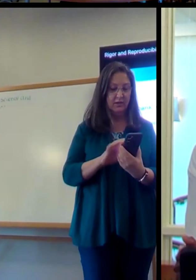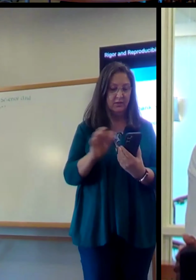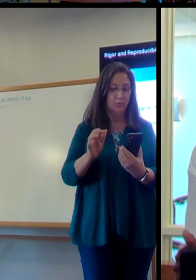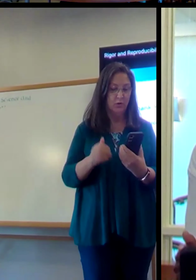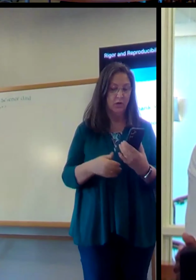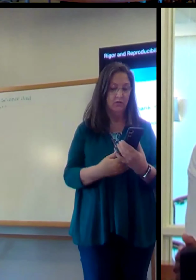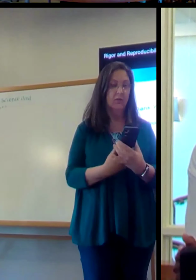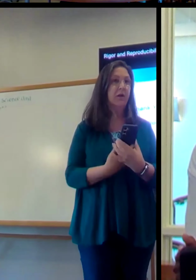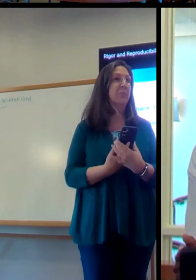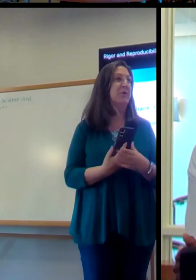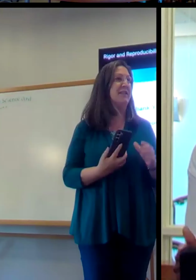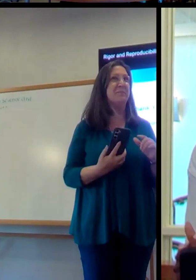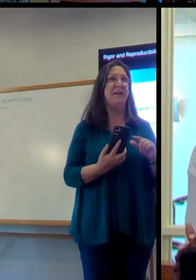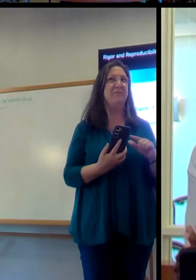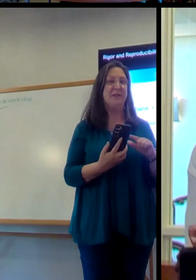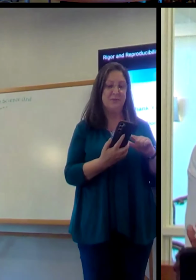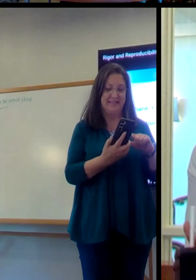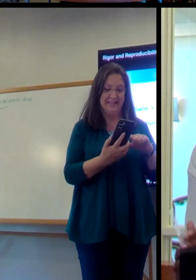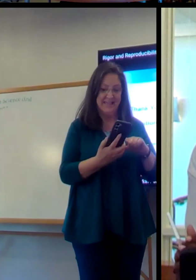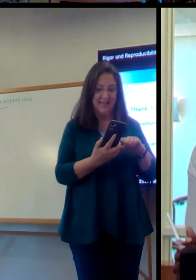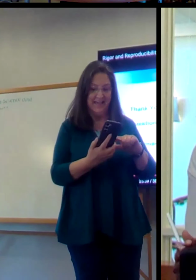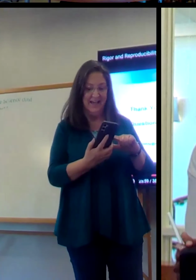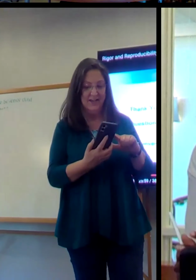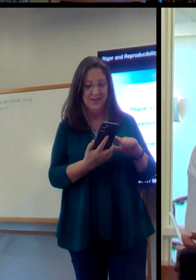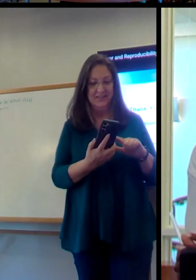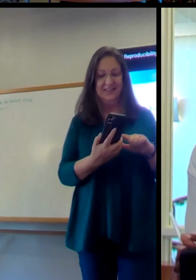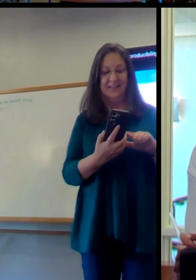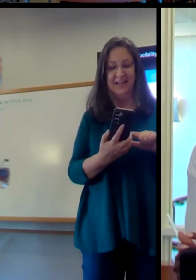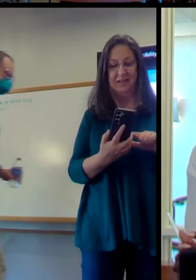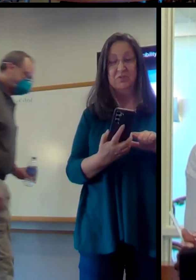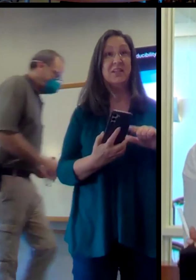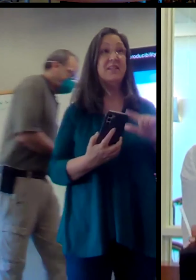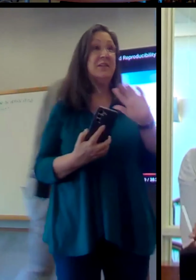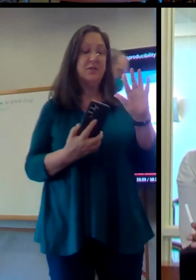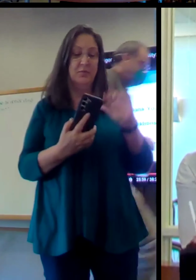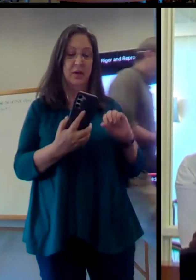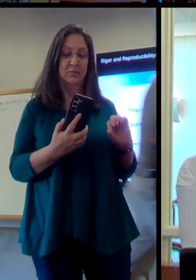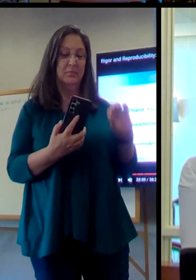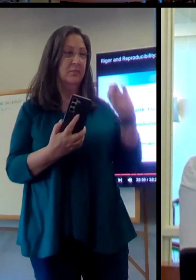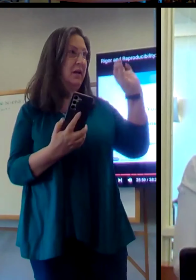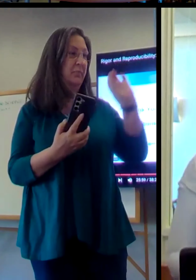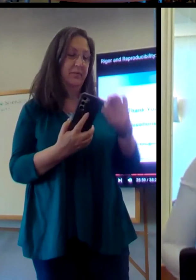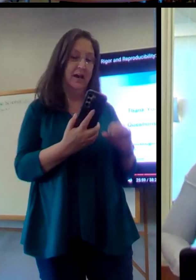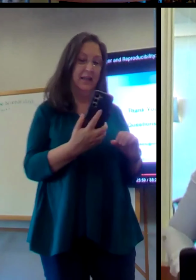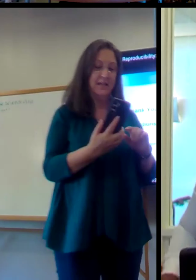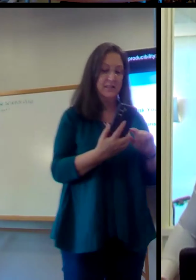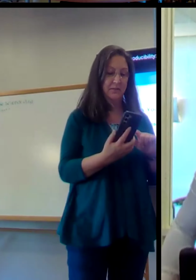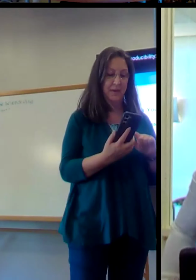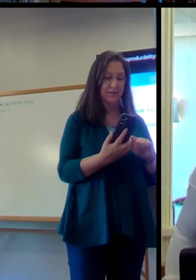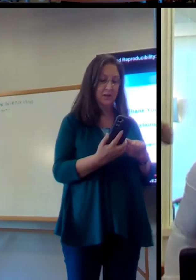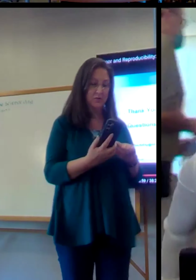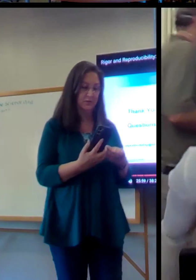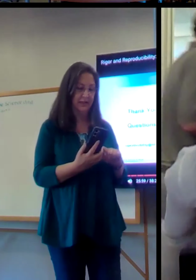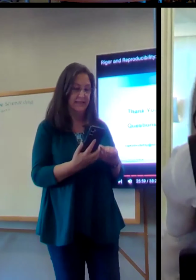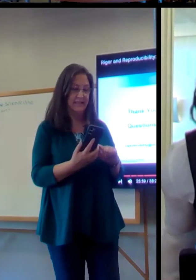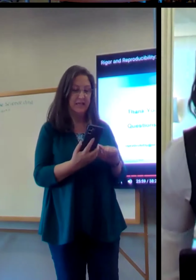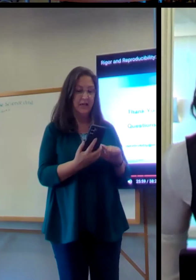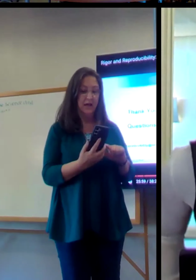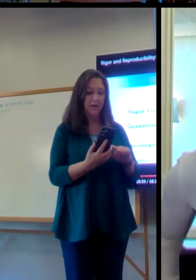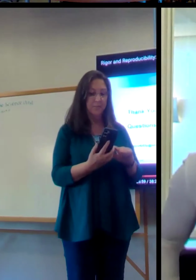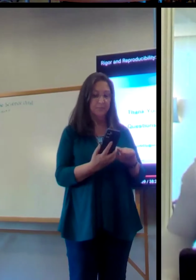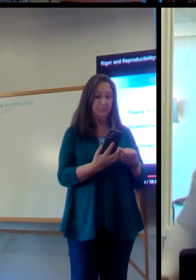know that you will all participate vigorously. I'm just going to tell you a couple of highlights about